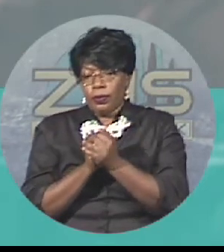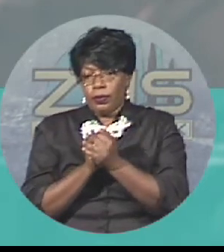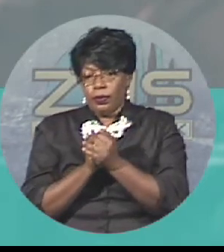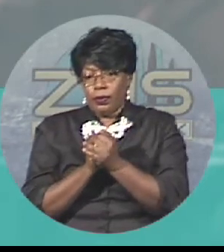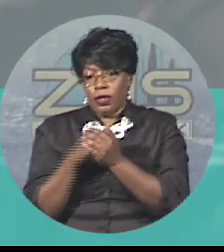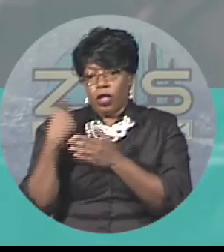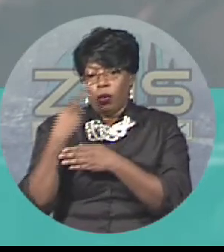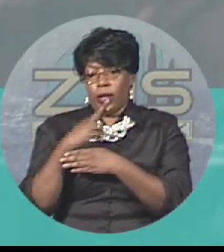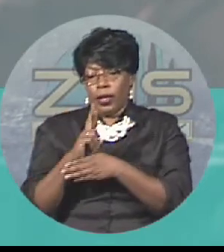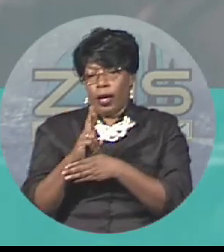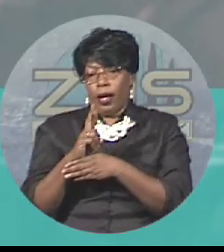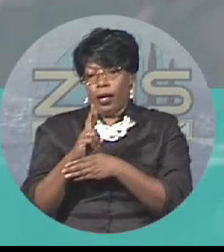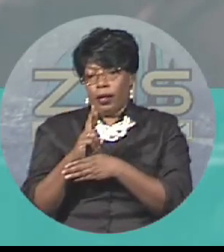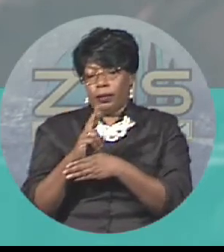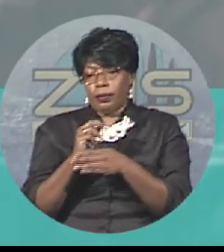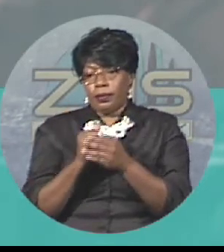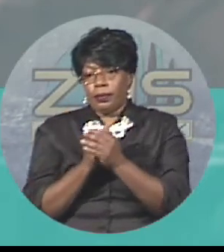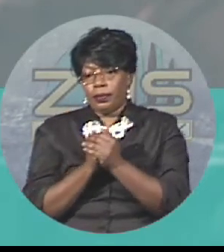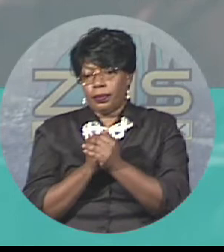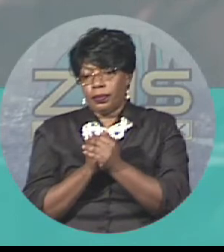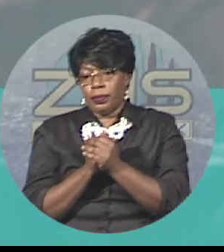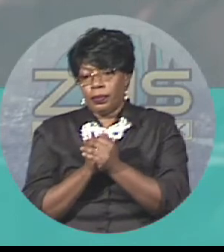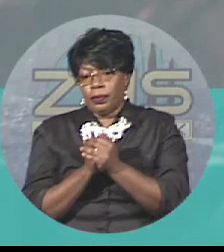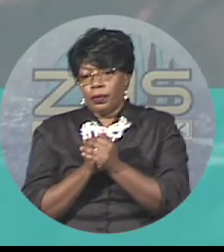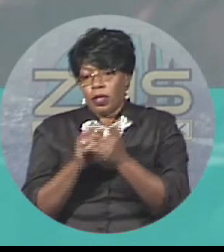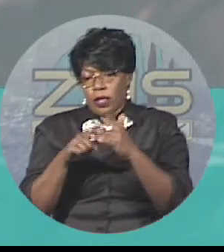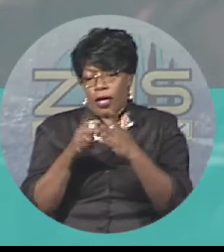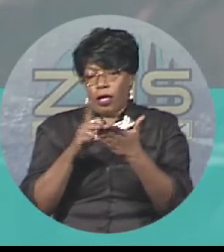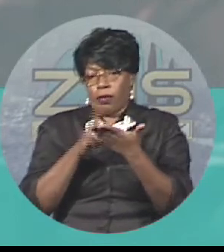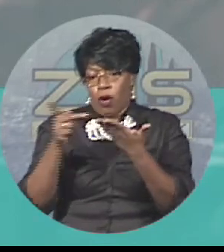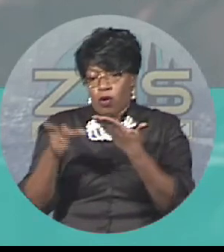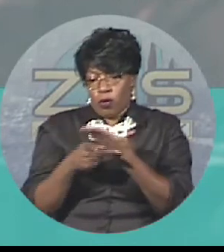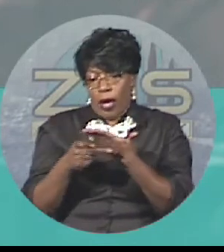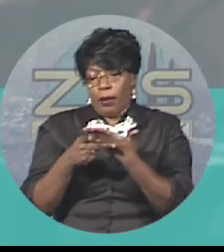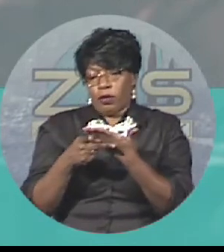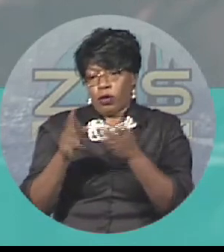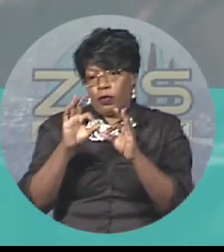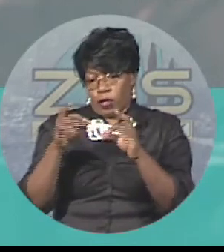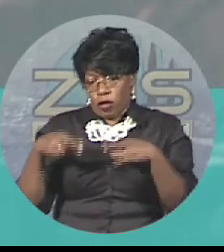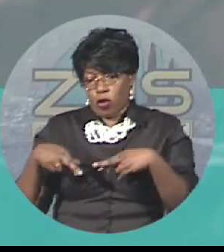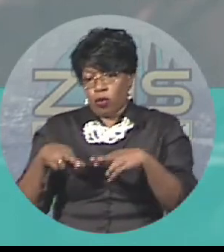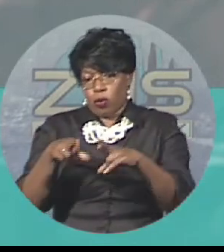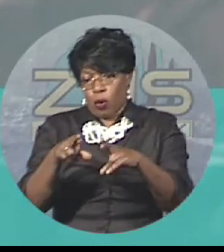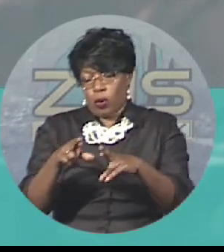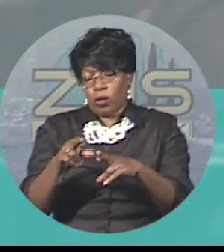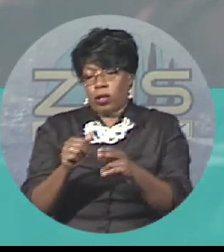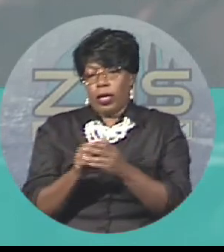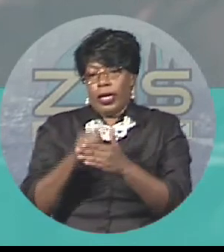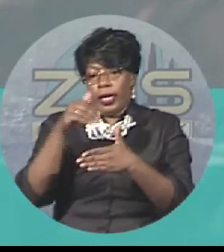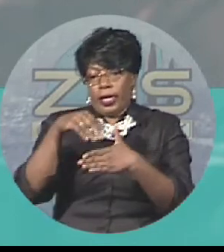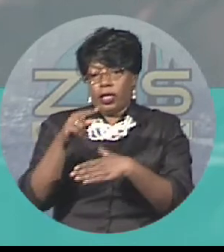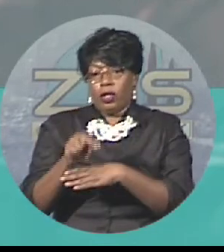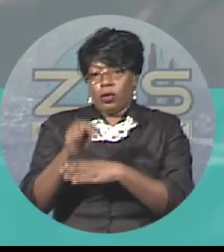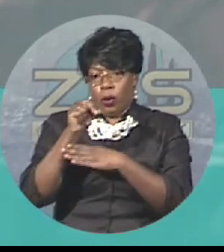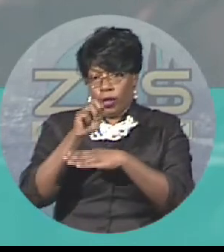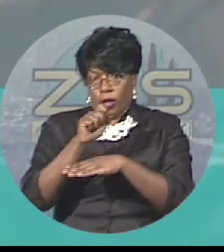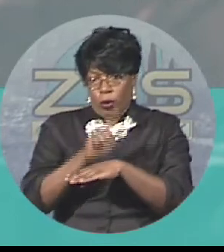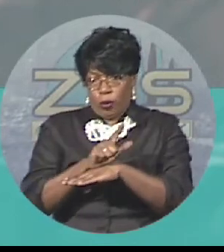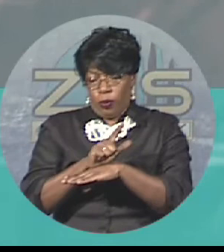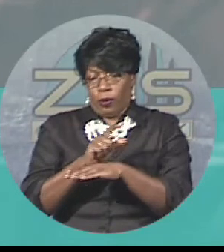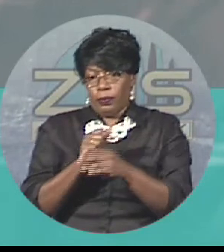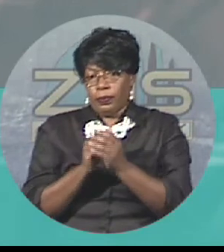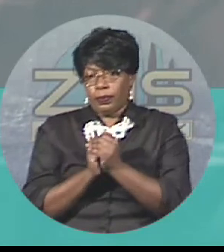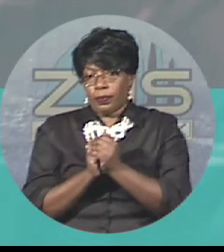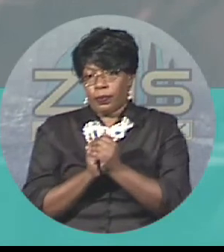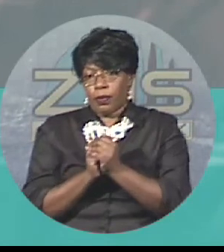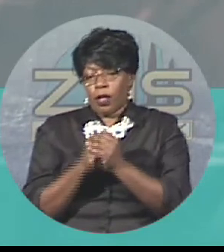We are going to undertake a program of road repair in North Eleuthera. We are going